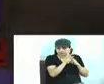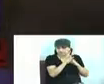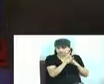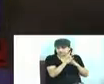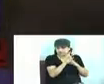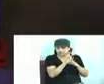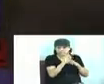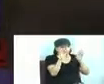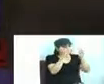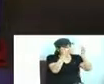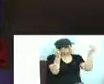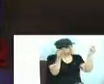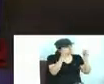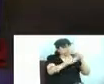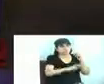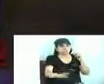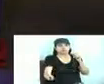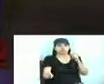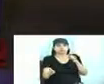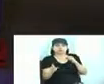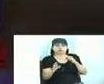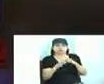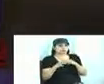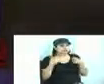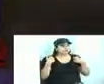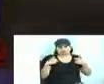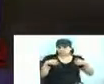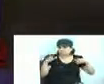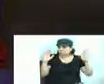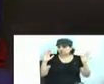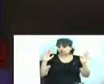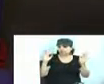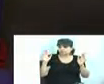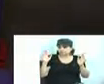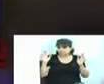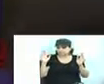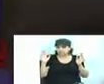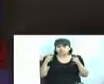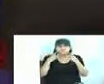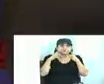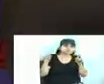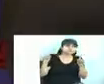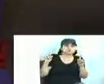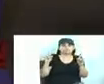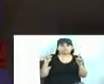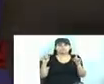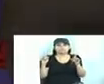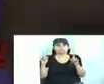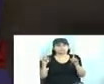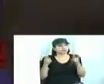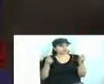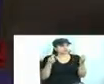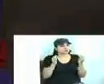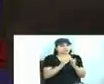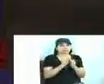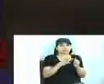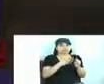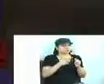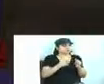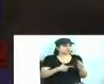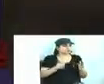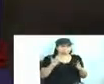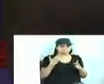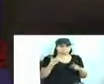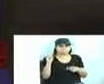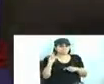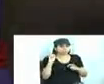define success that I like sacrifice in my life about. They're worrying about what should I do with my life and what should I be or